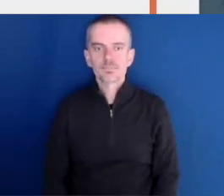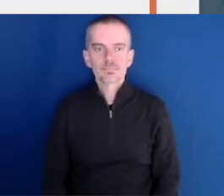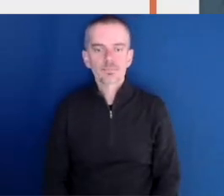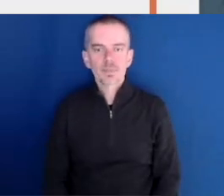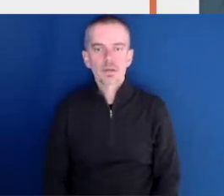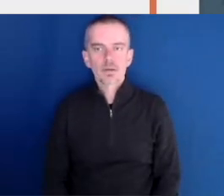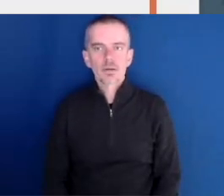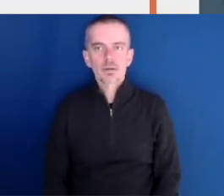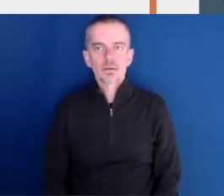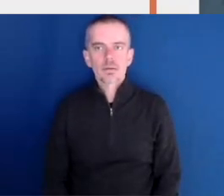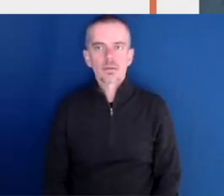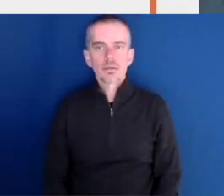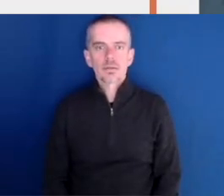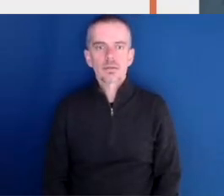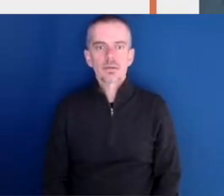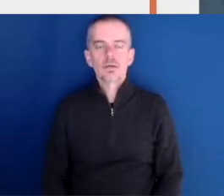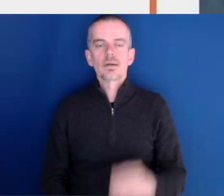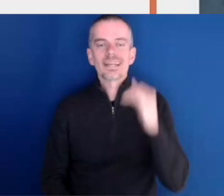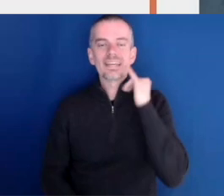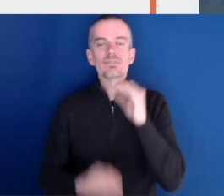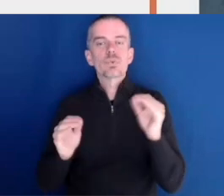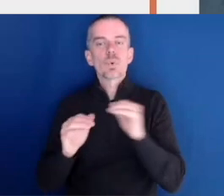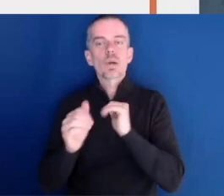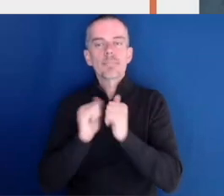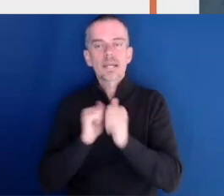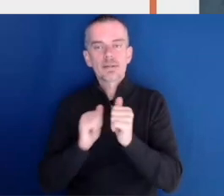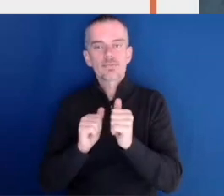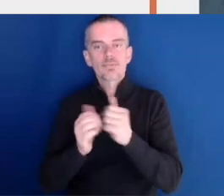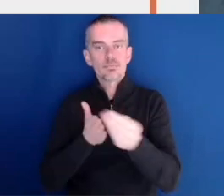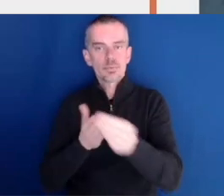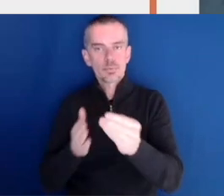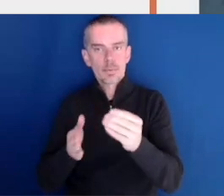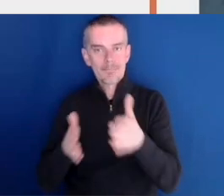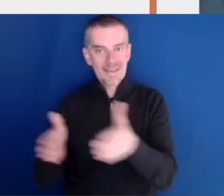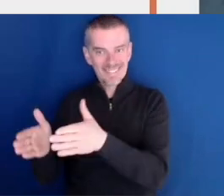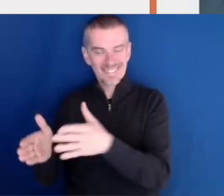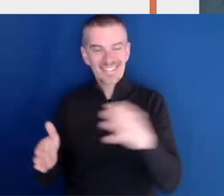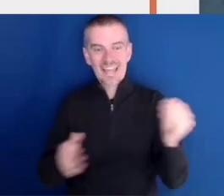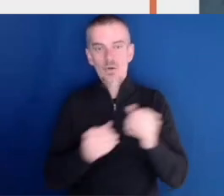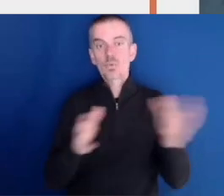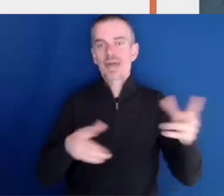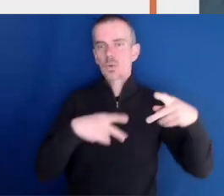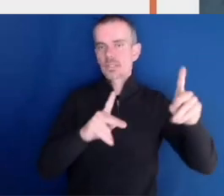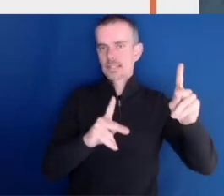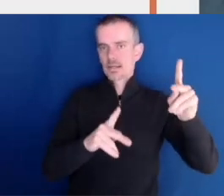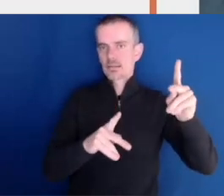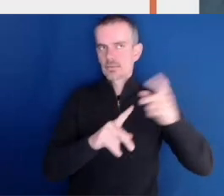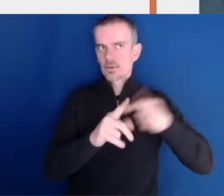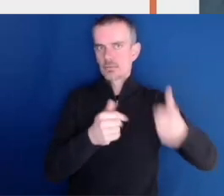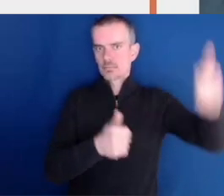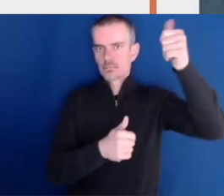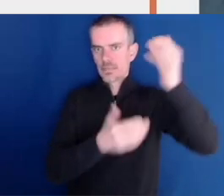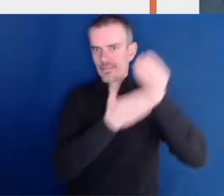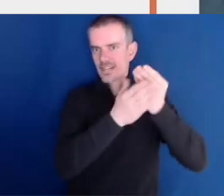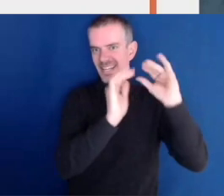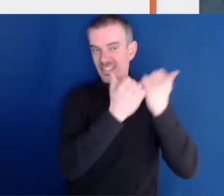so this is in the absence of competitive procurement methods and without consent from the funding agency, can we select a desired partner?